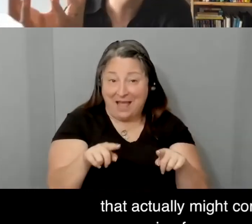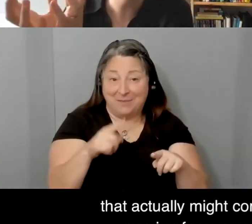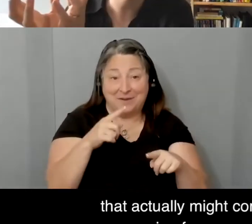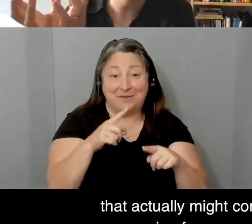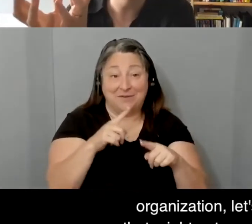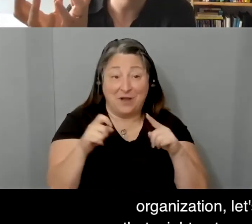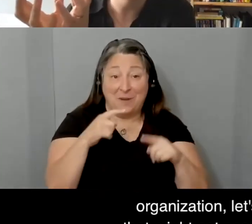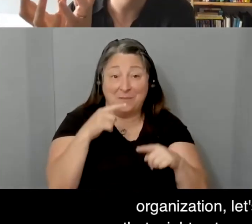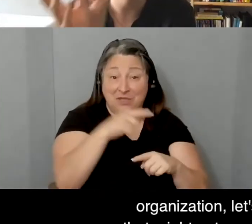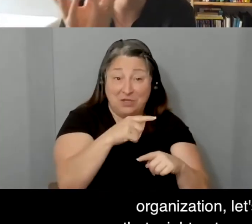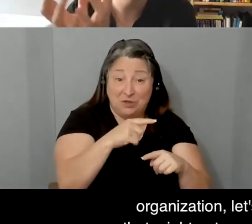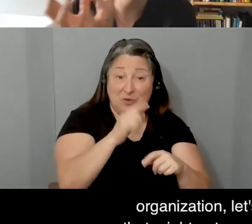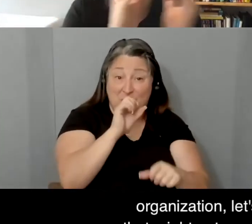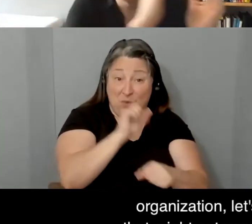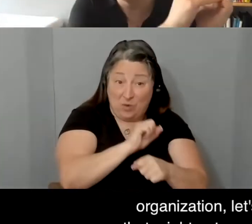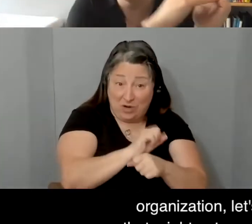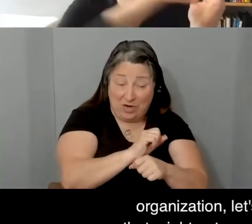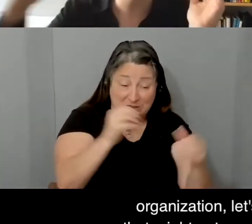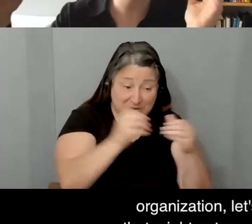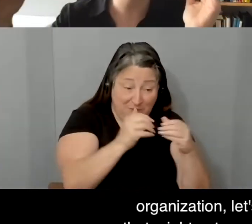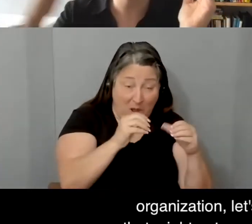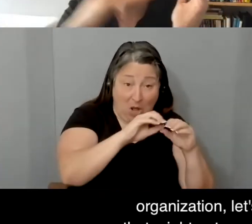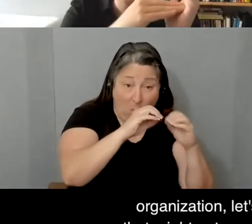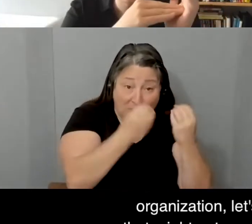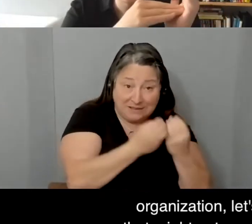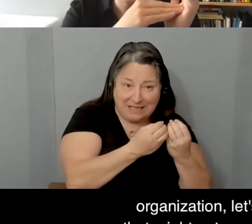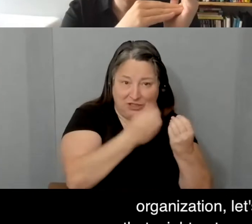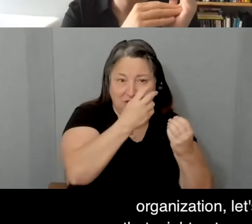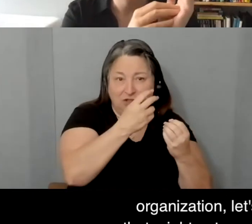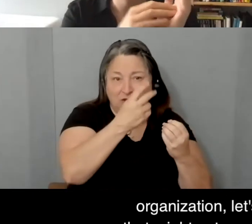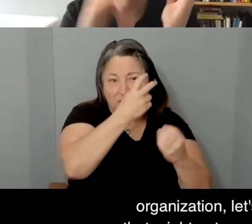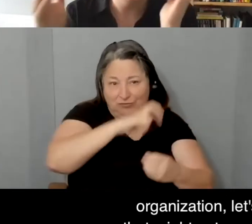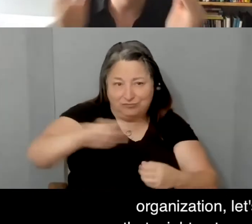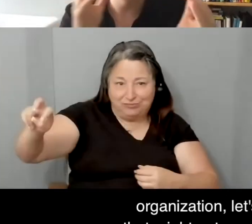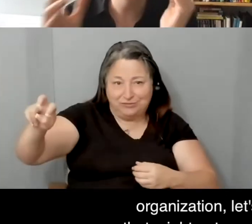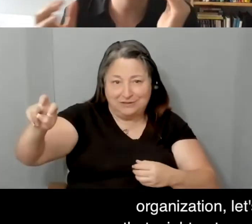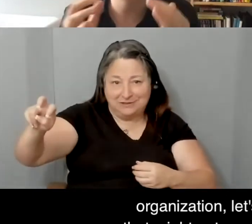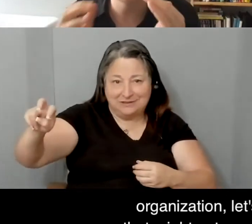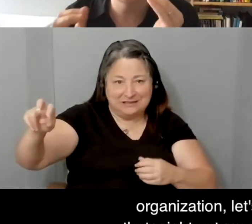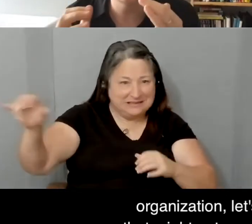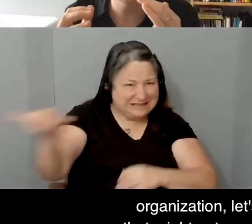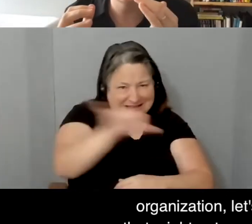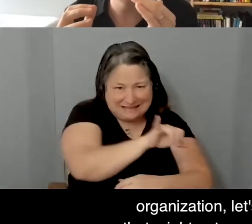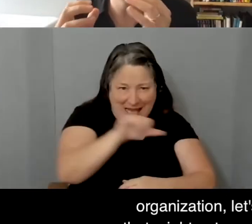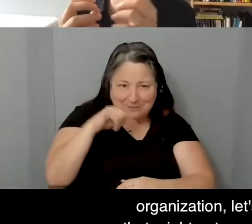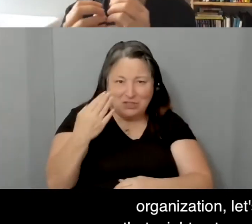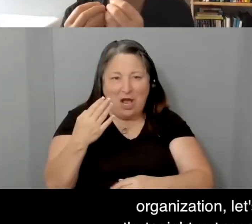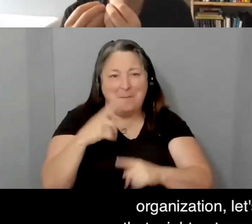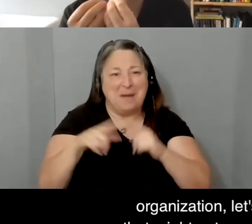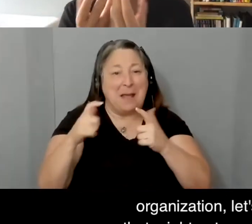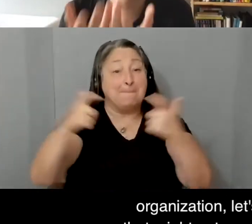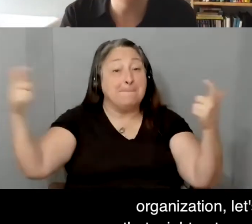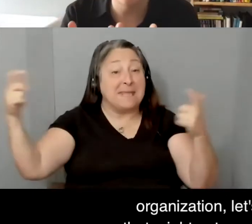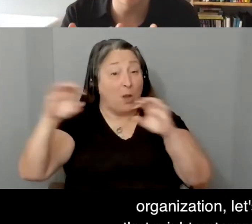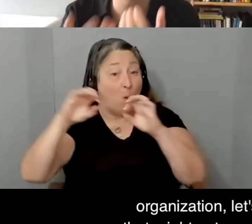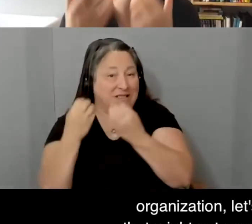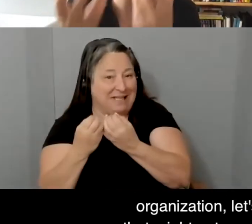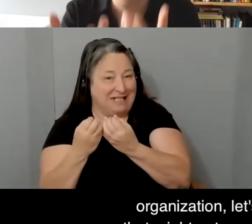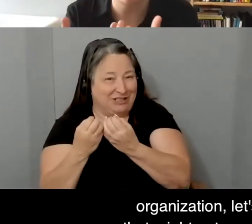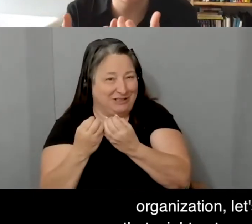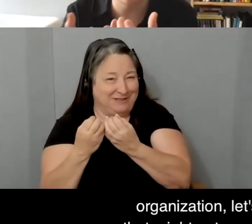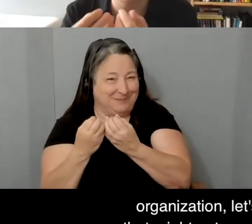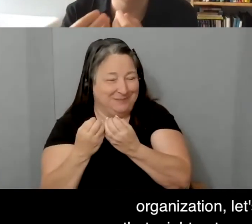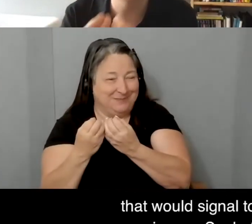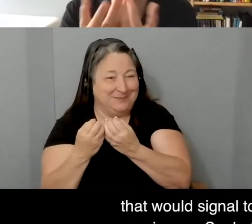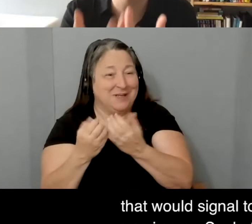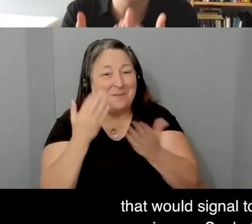to a larger organization, let's say, but in a lateral move. That might not necessarily exhibit a